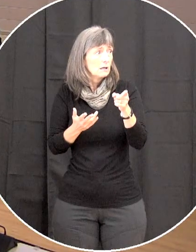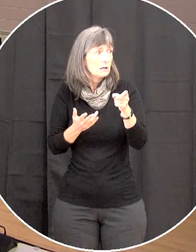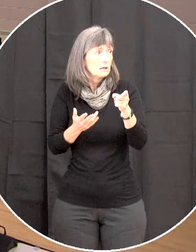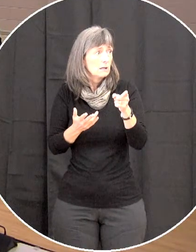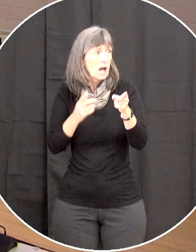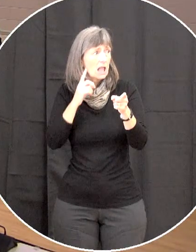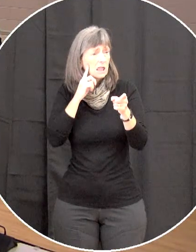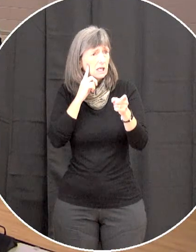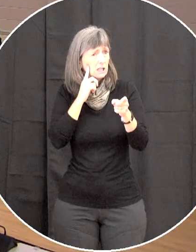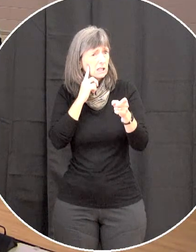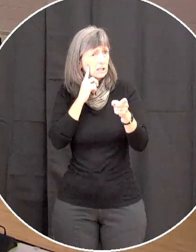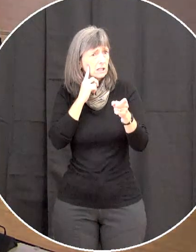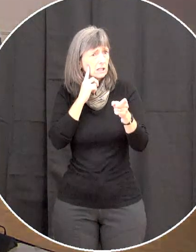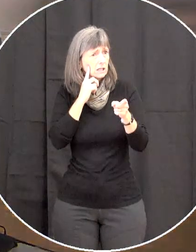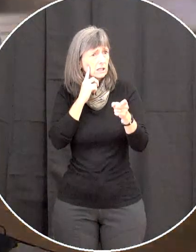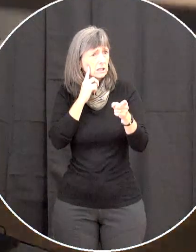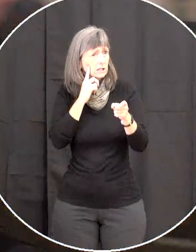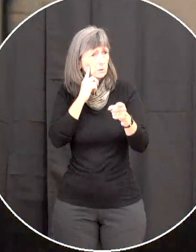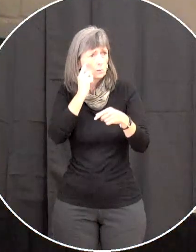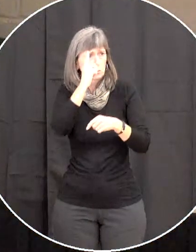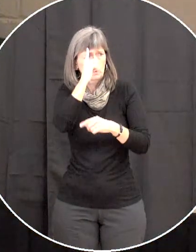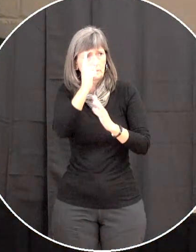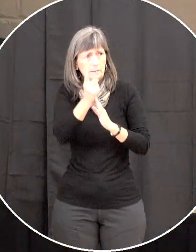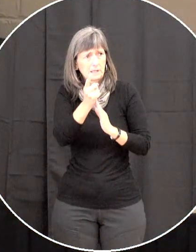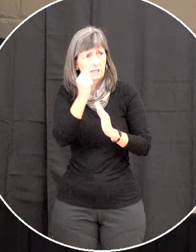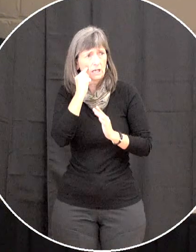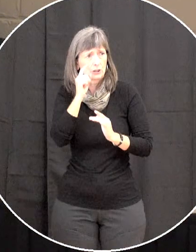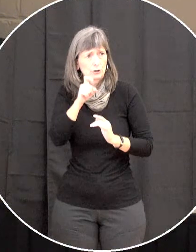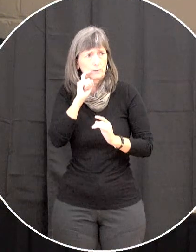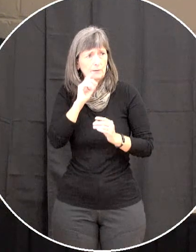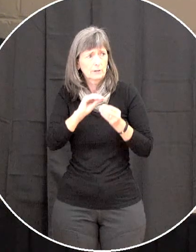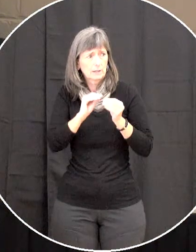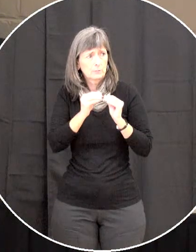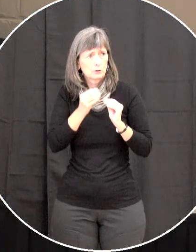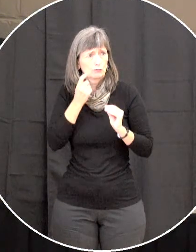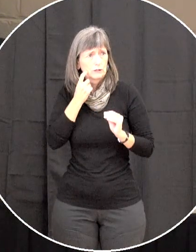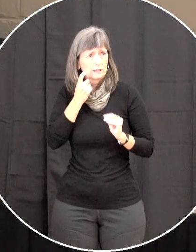Trustee Burden, if you bear with me for a minute, I should be able to get the most